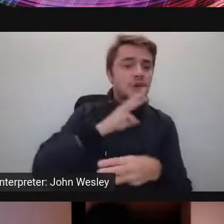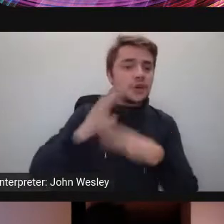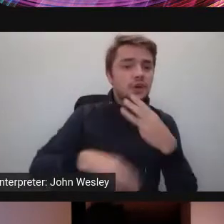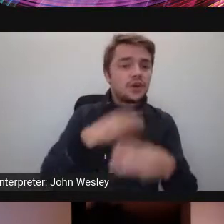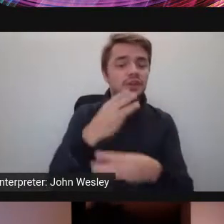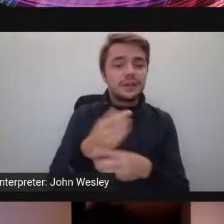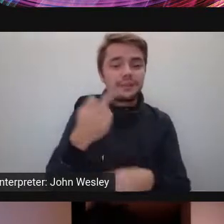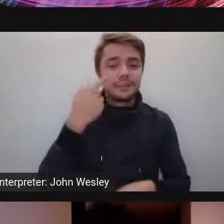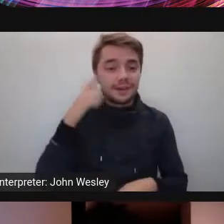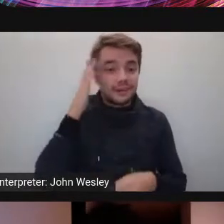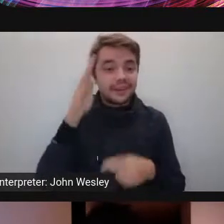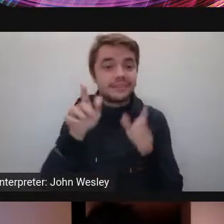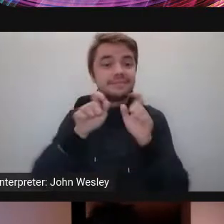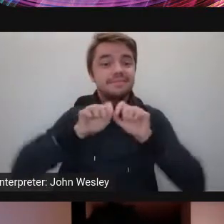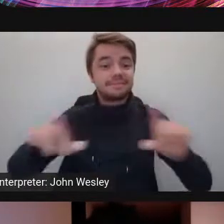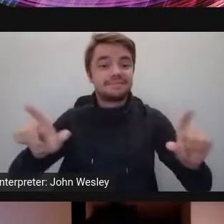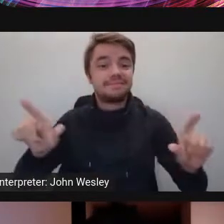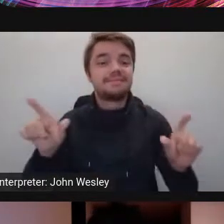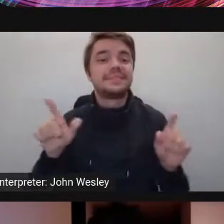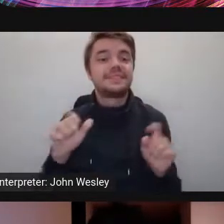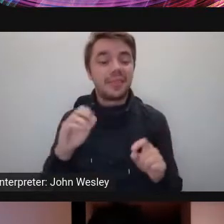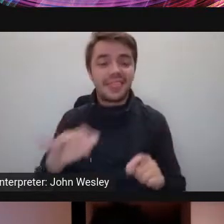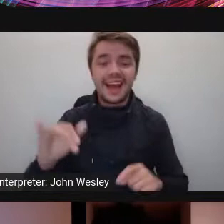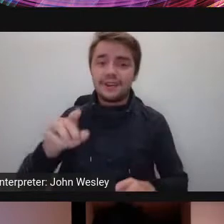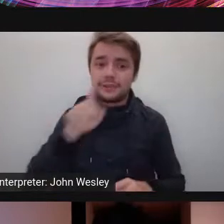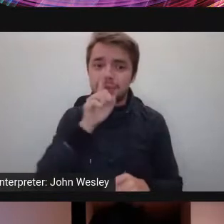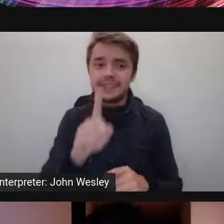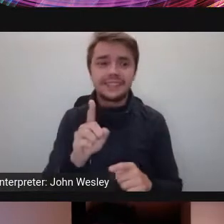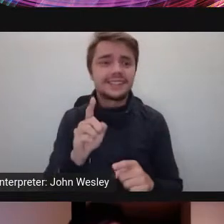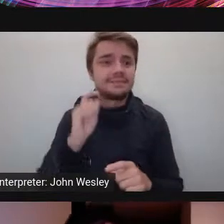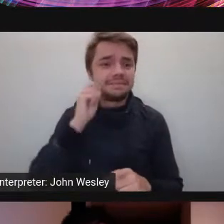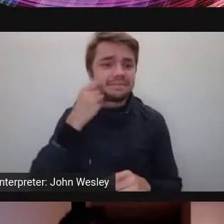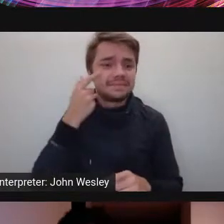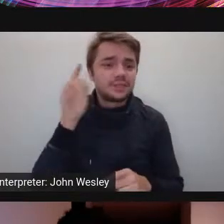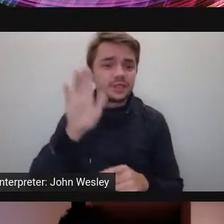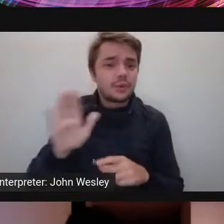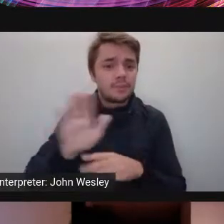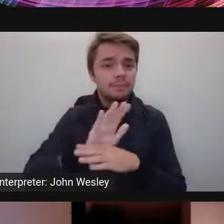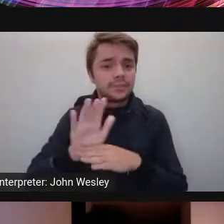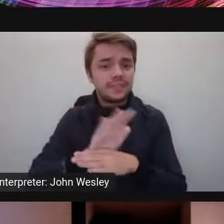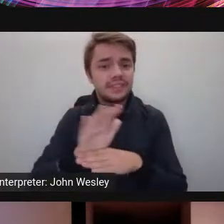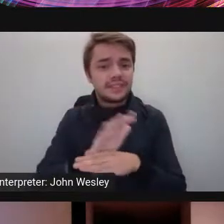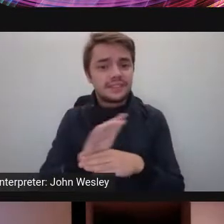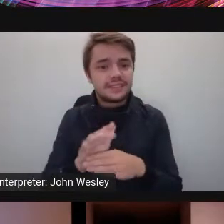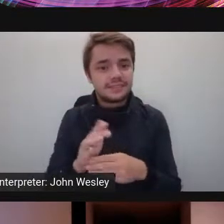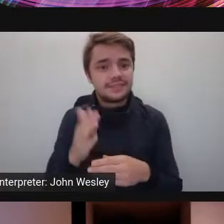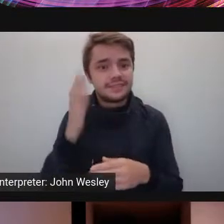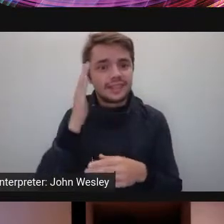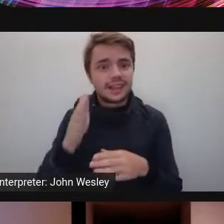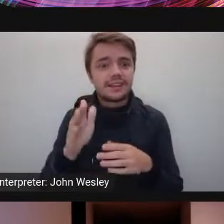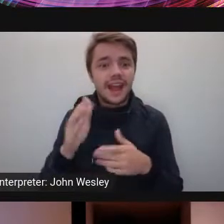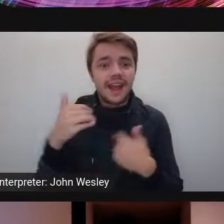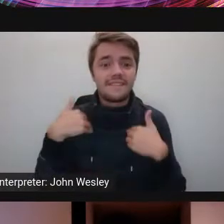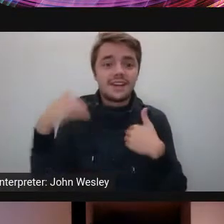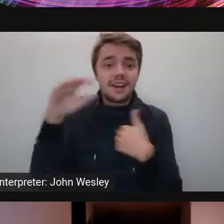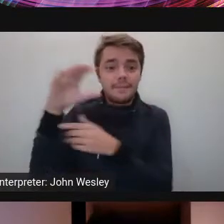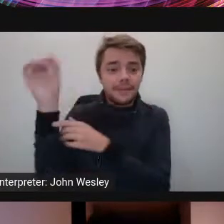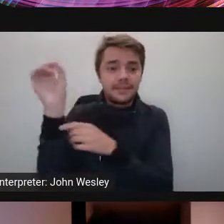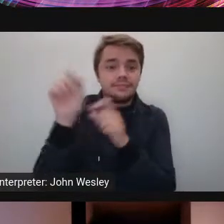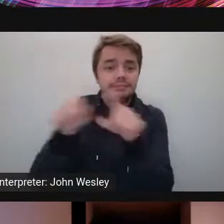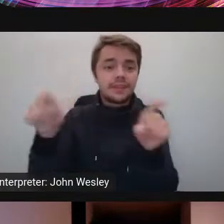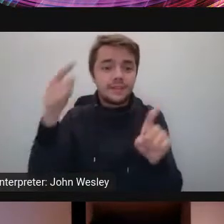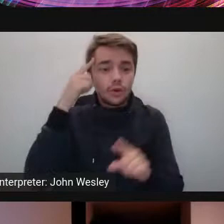Mm-hmm. That's a great thing for your film, because someone would actually distribute you on a VOD